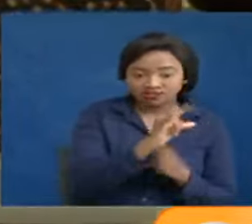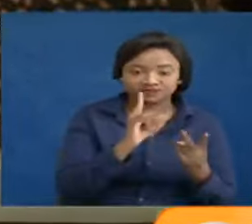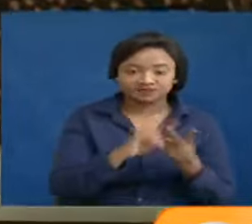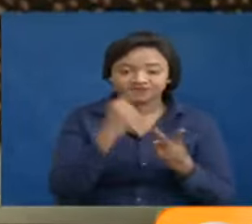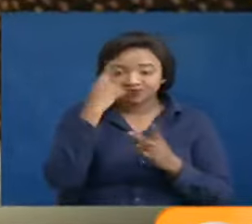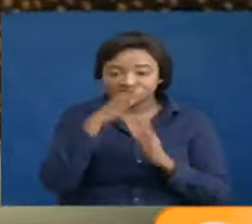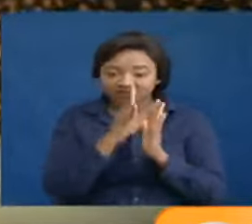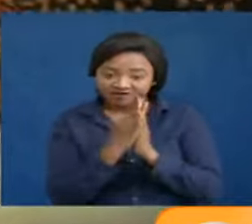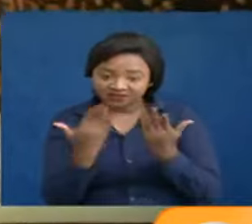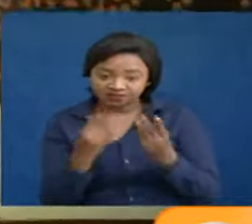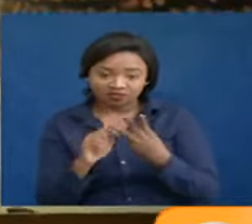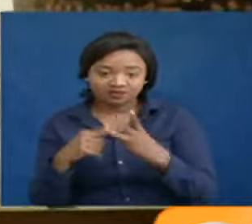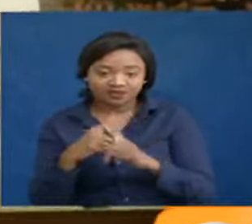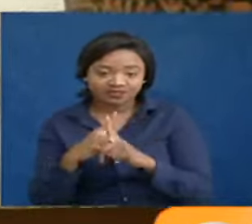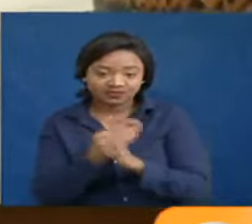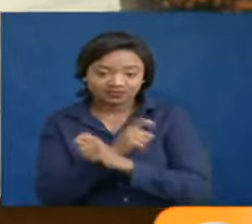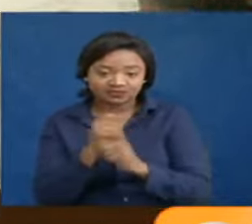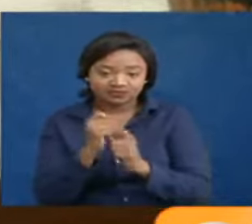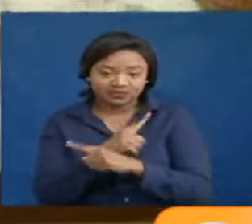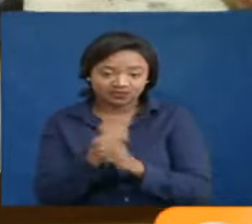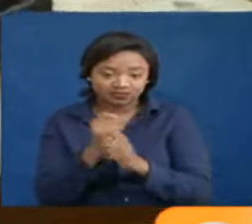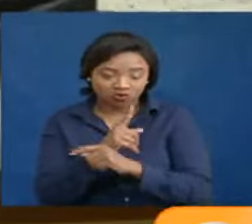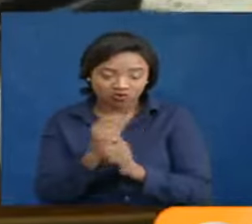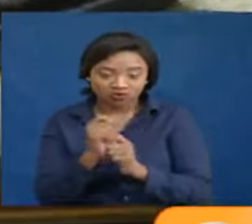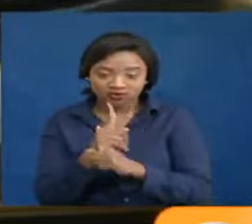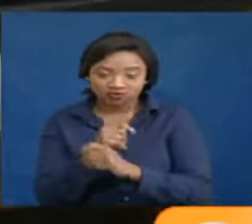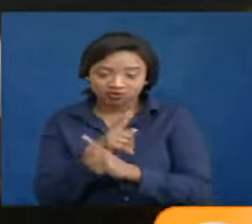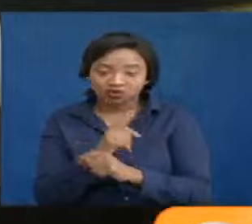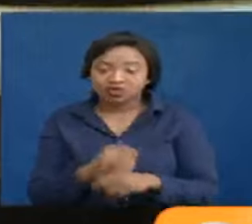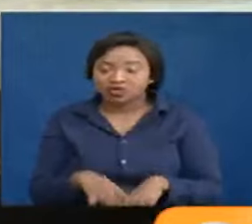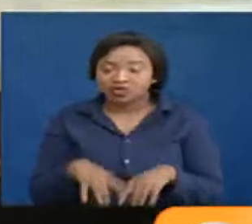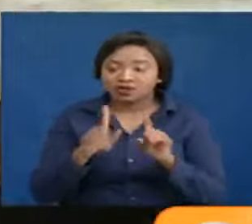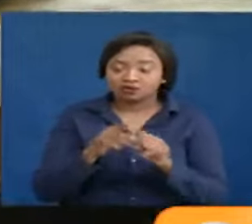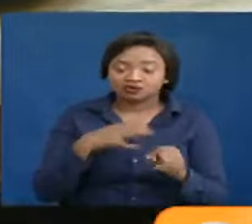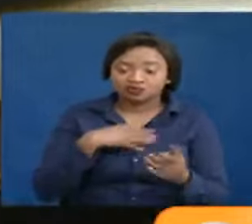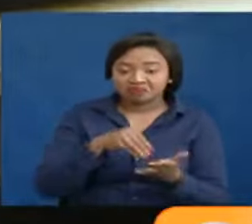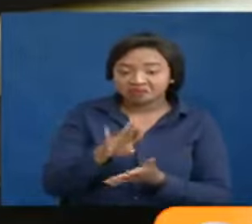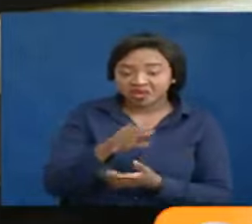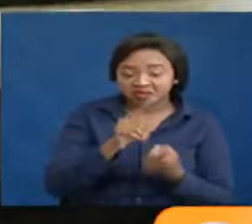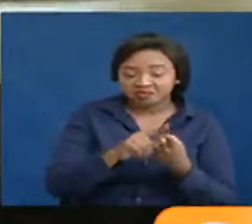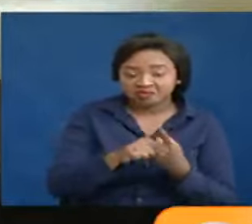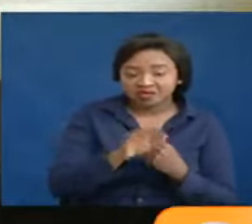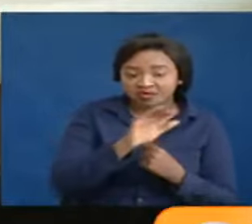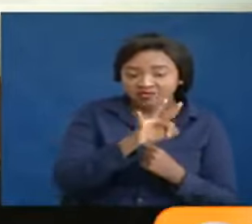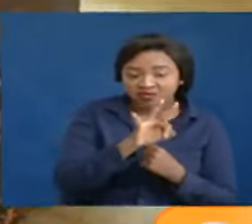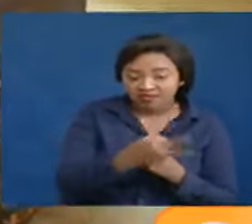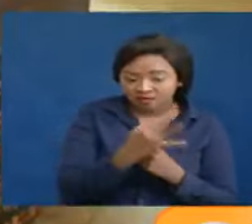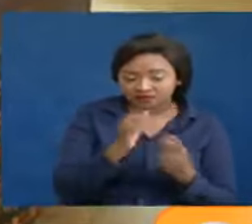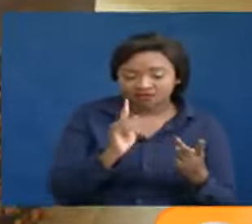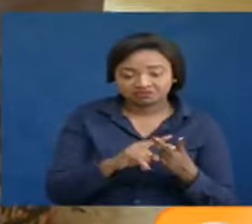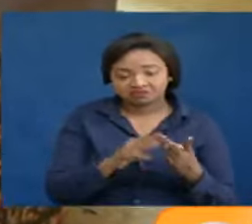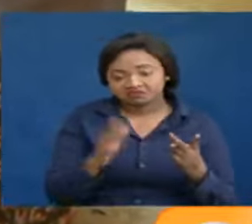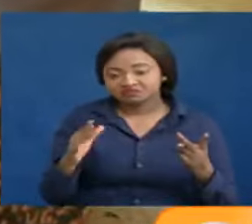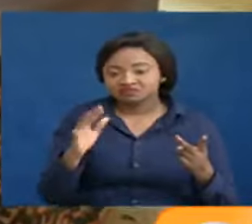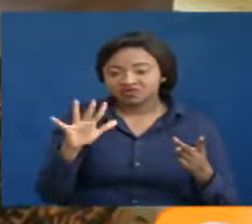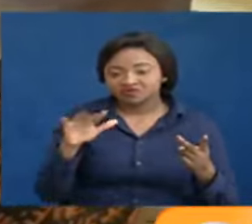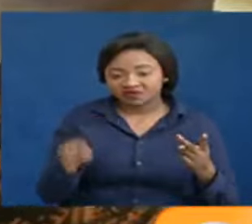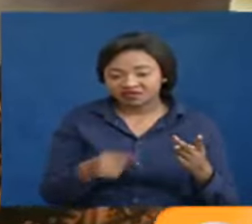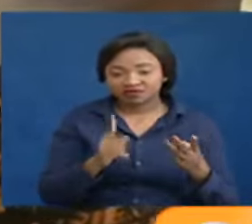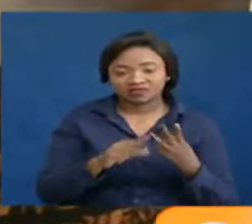TikTok. The price of our sandals range from between 3,000 Kenya shillings to 5,000 Kenya shillings at the entry level. Past that, now